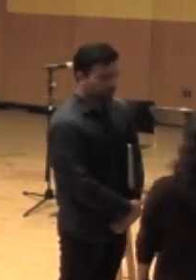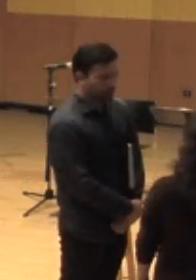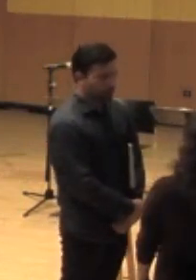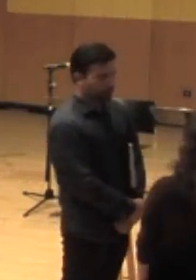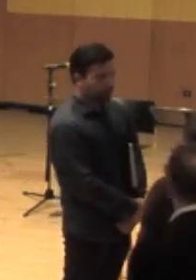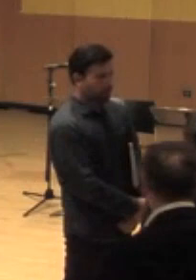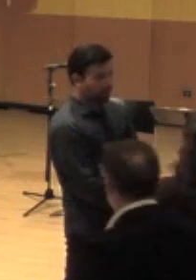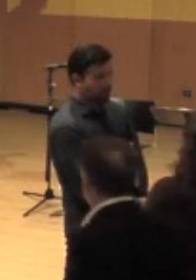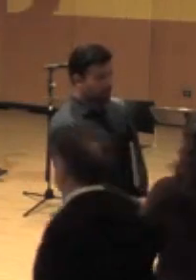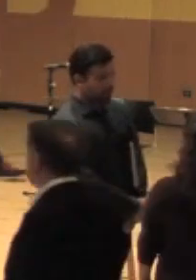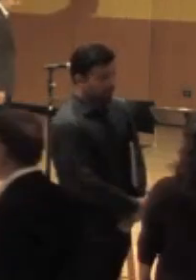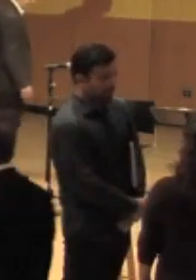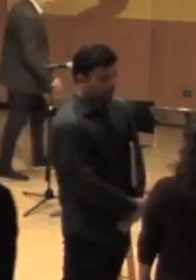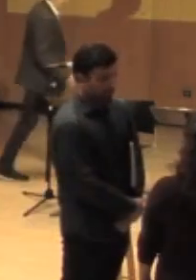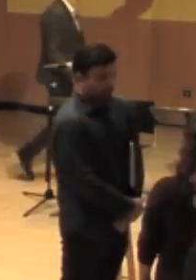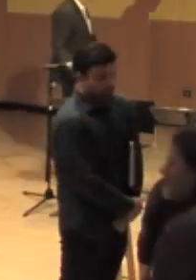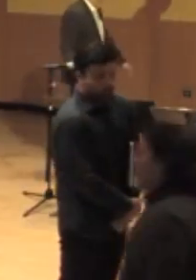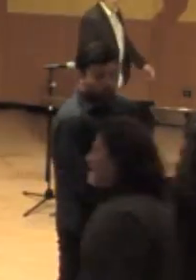e